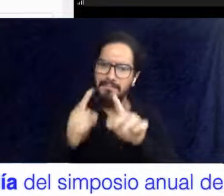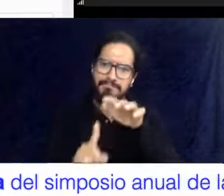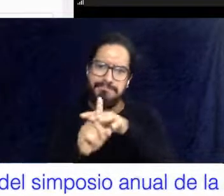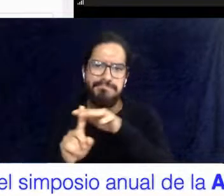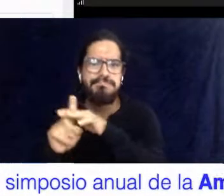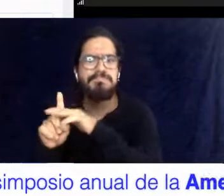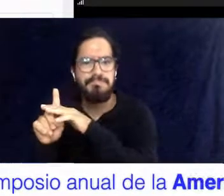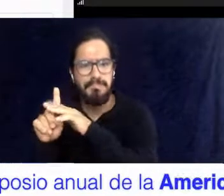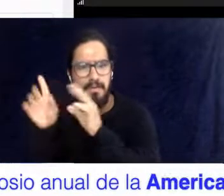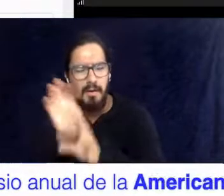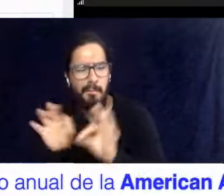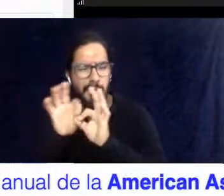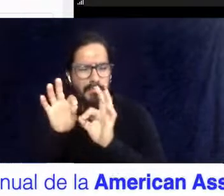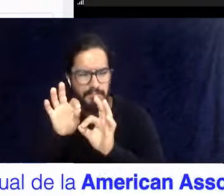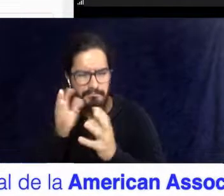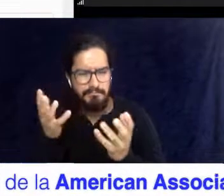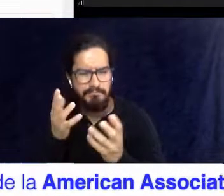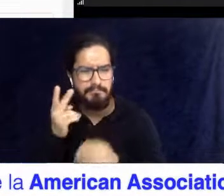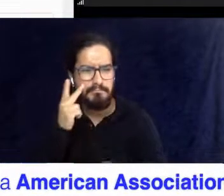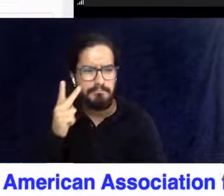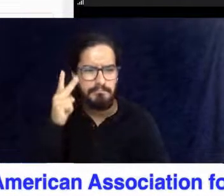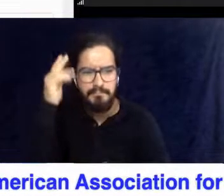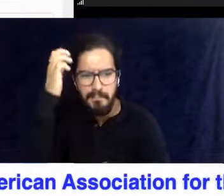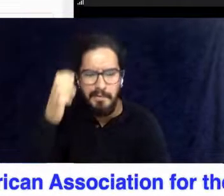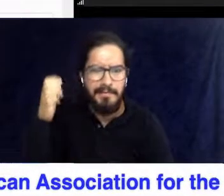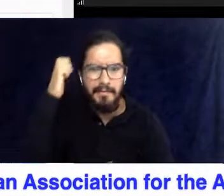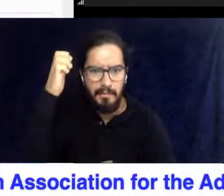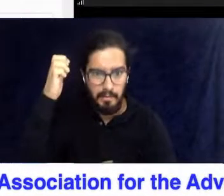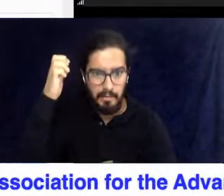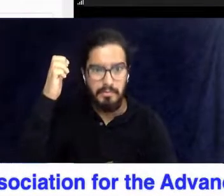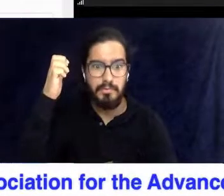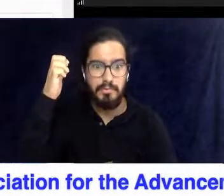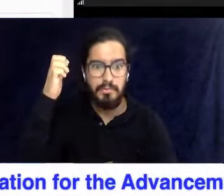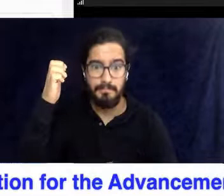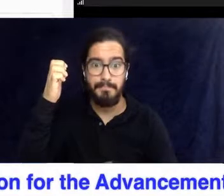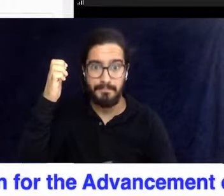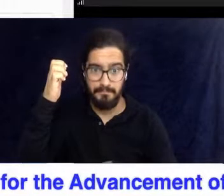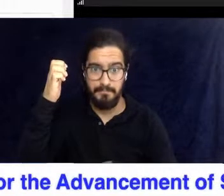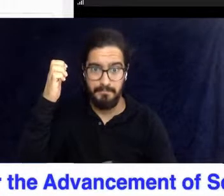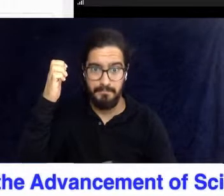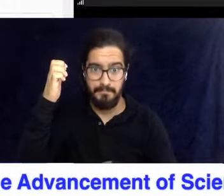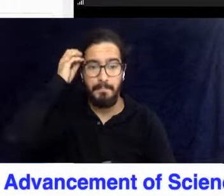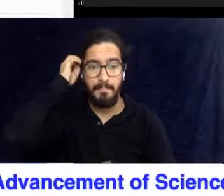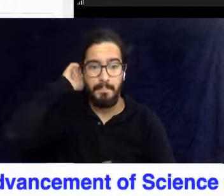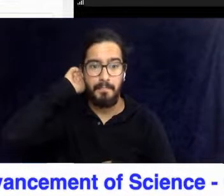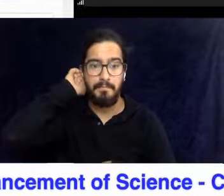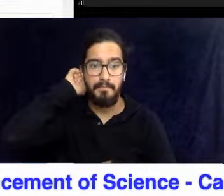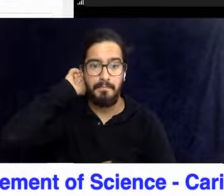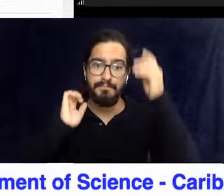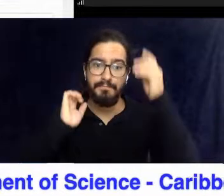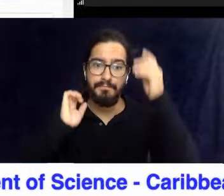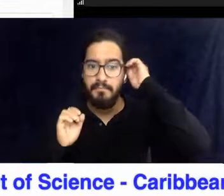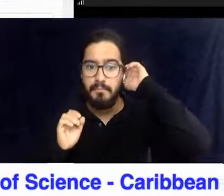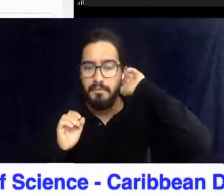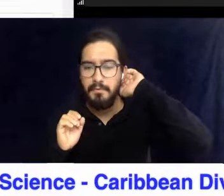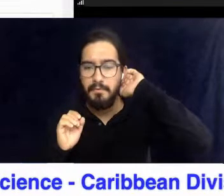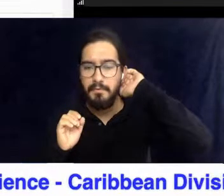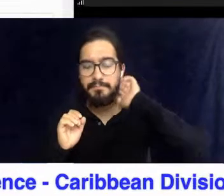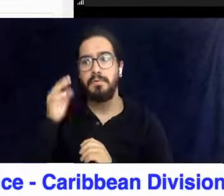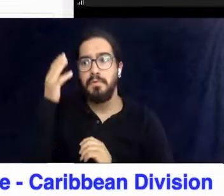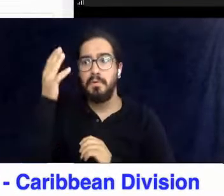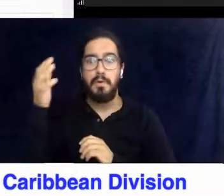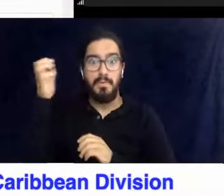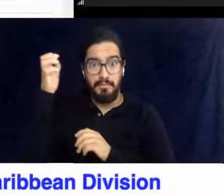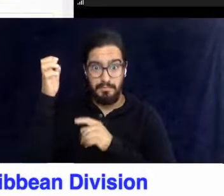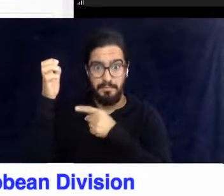that Europe has now overtaken the region of the Americas in terms